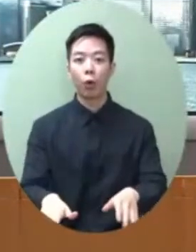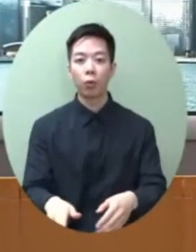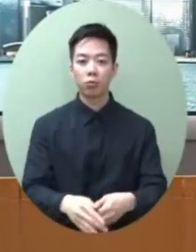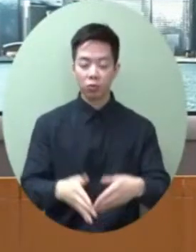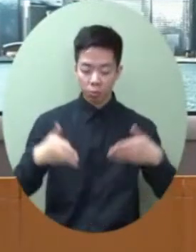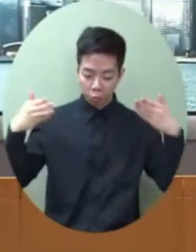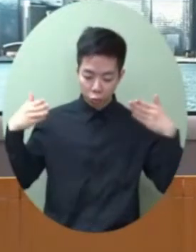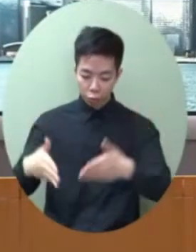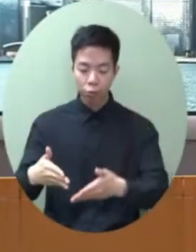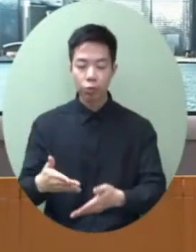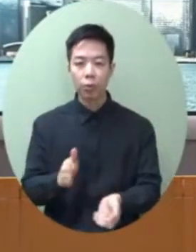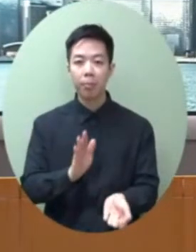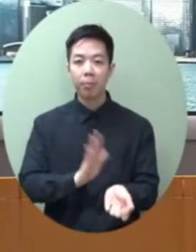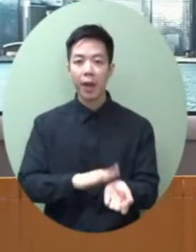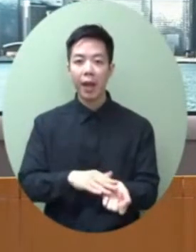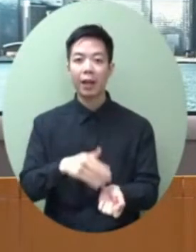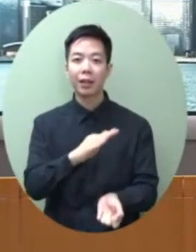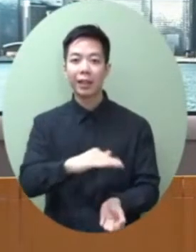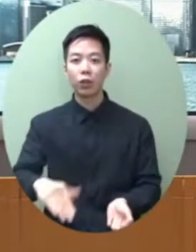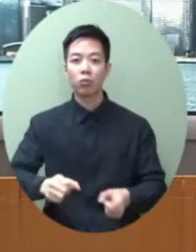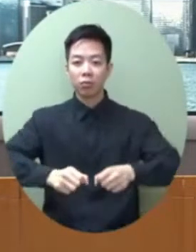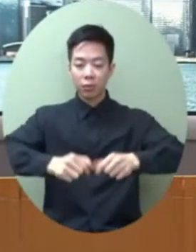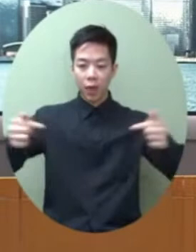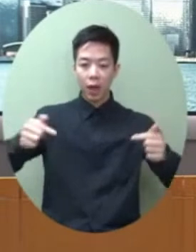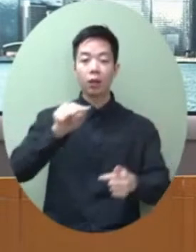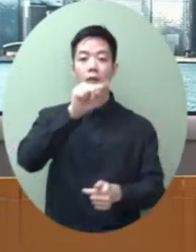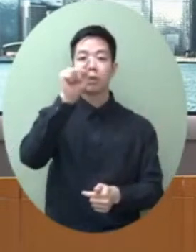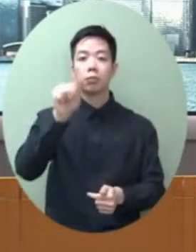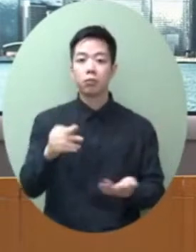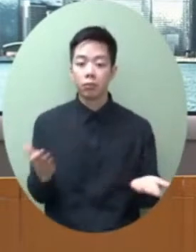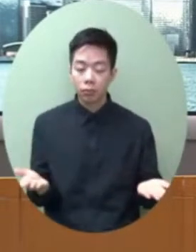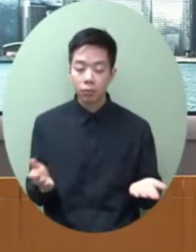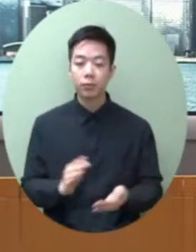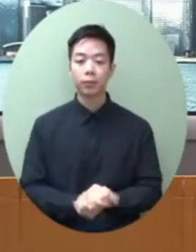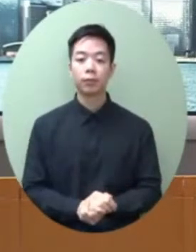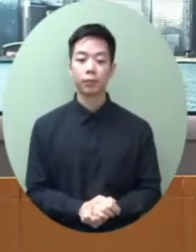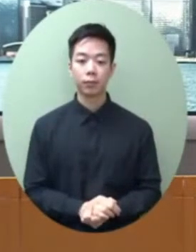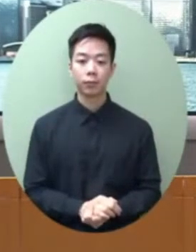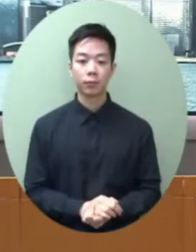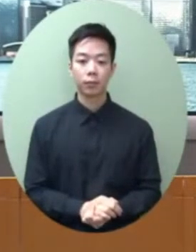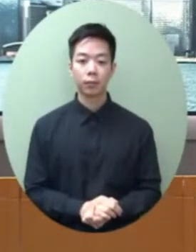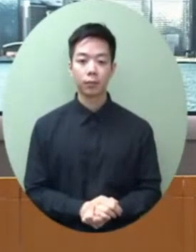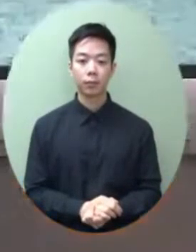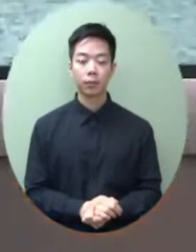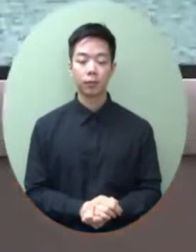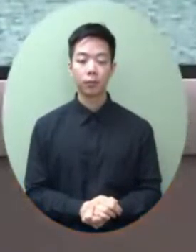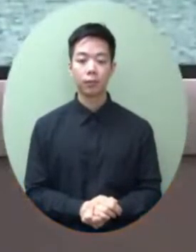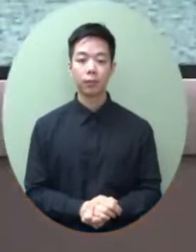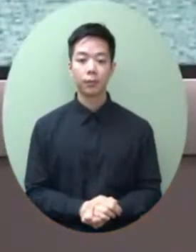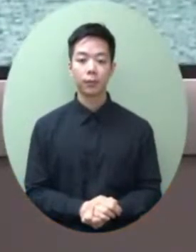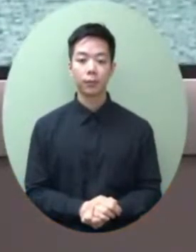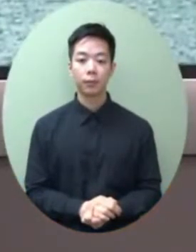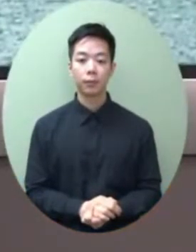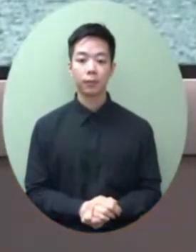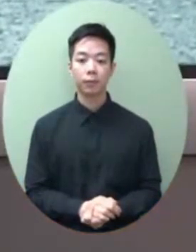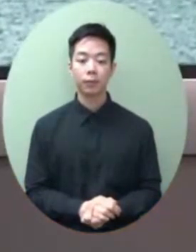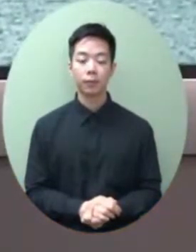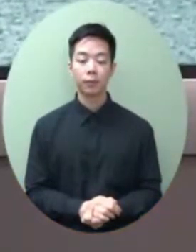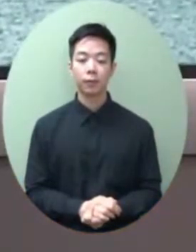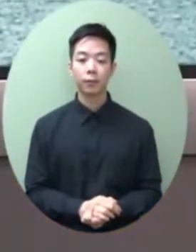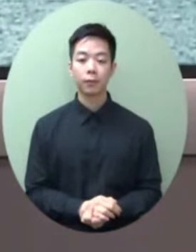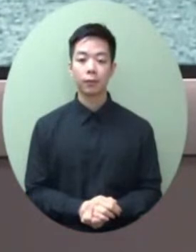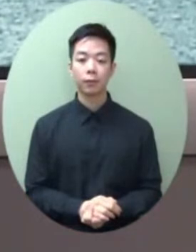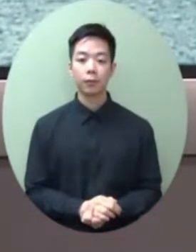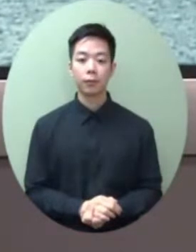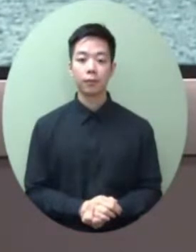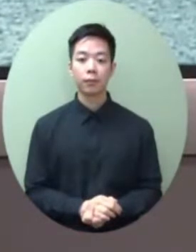Okay. Yeah, maybe I'll speak a few words first. I think if everybody try to reduce